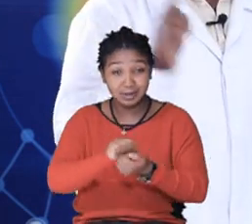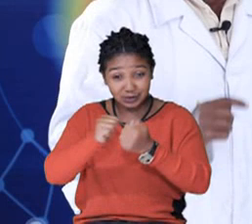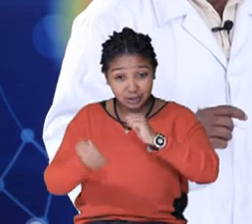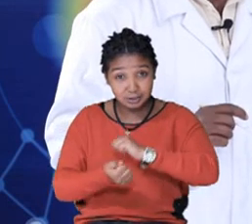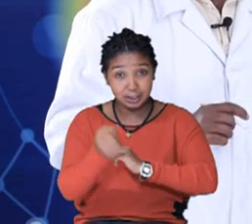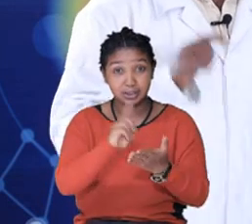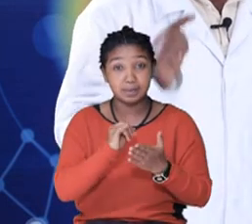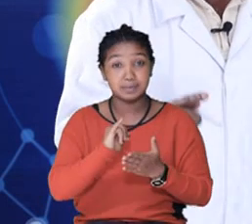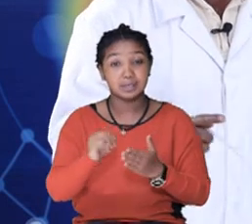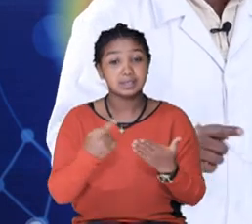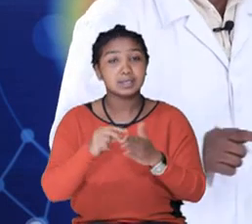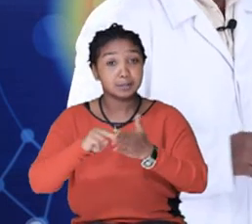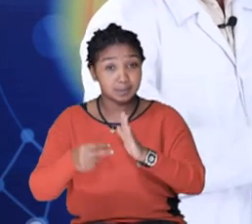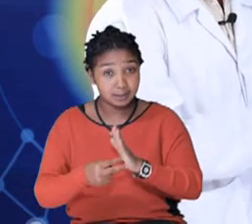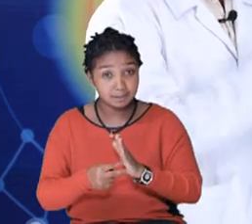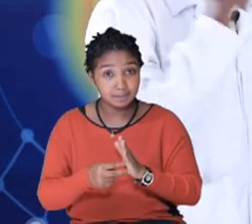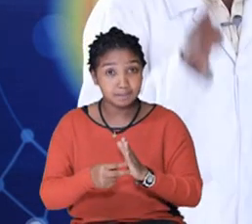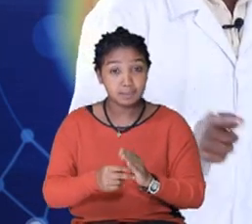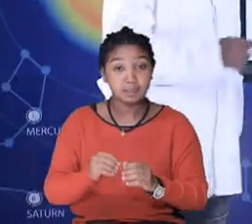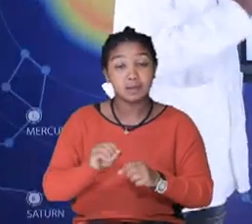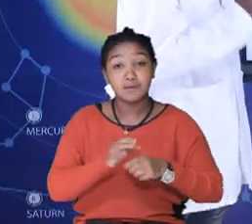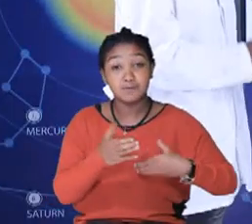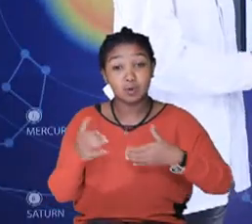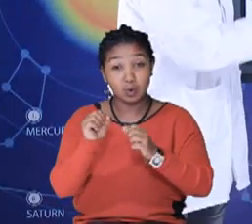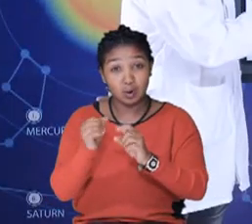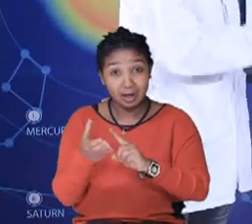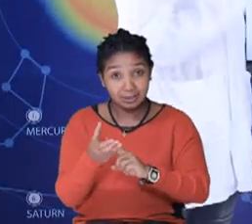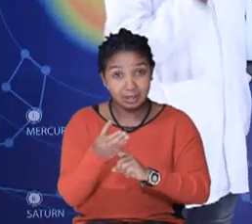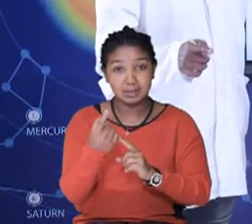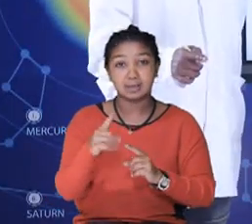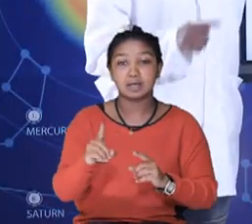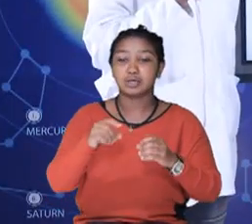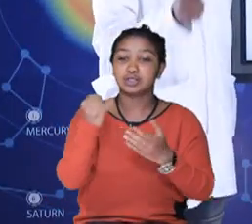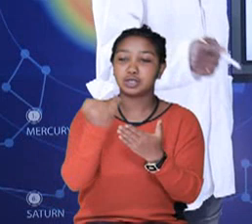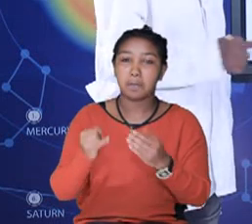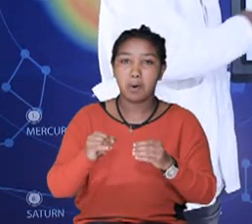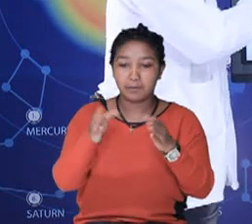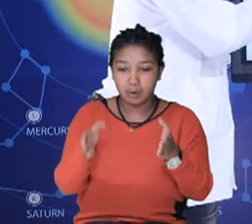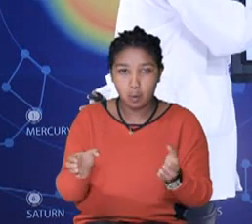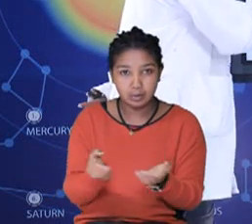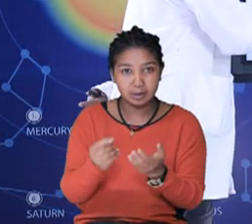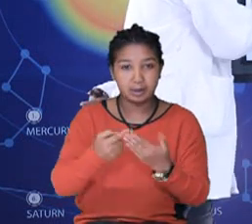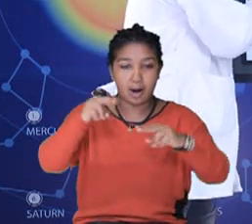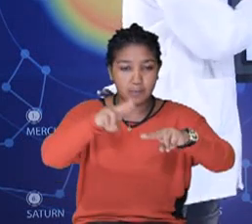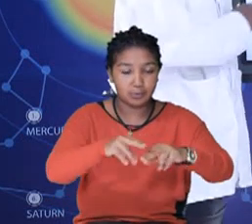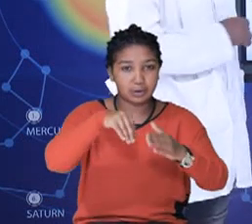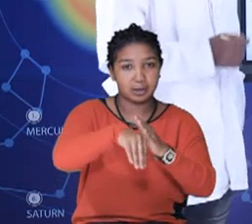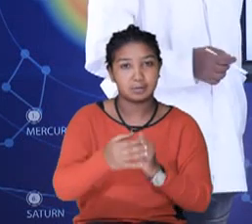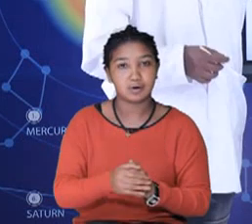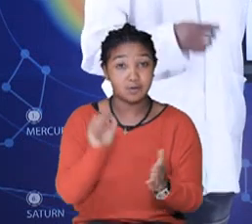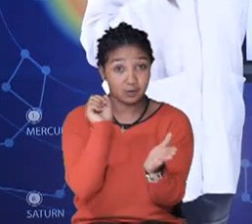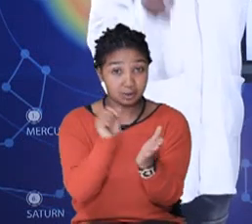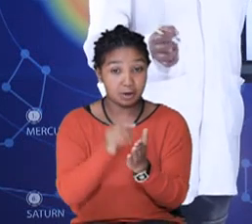change their shapes. This means that fluid can take the shape of the container they are put in.